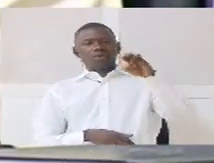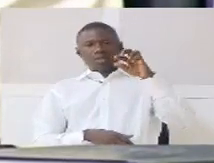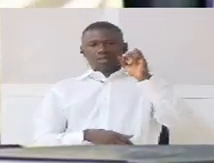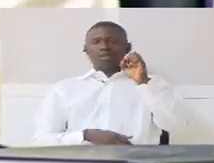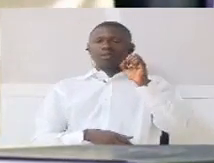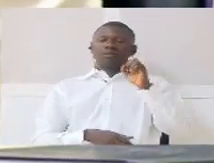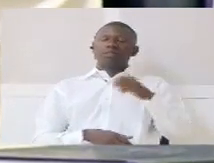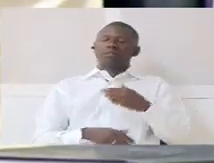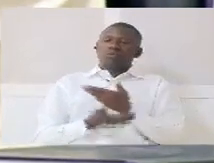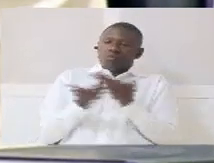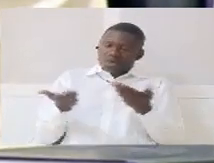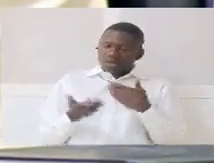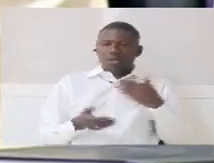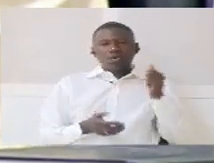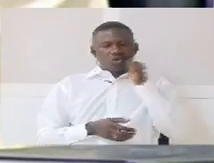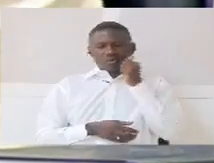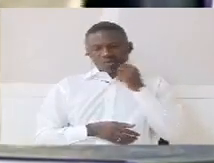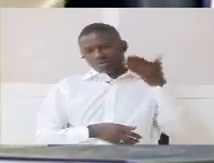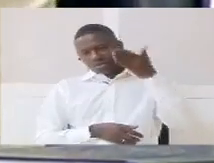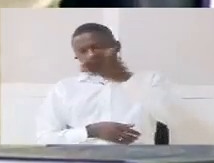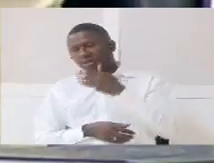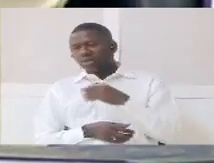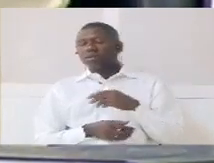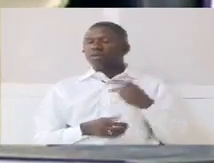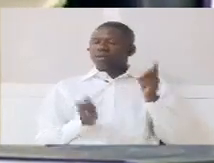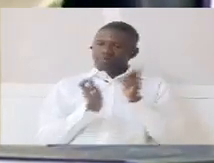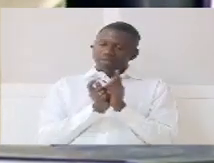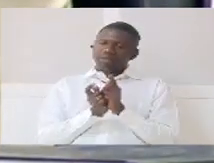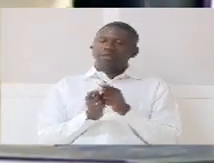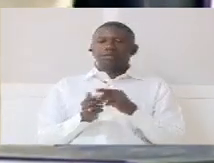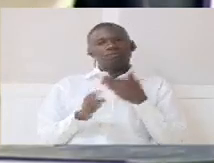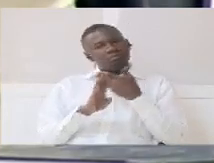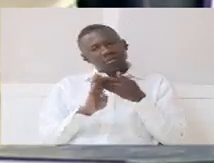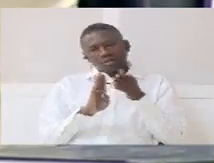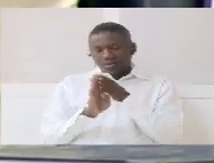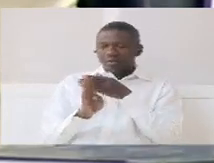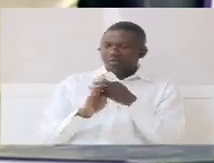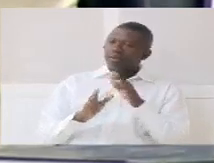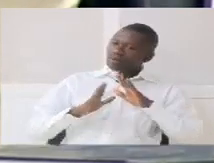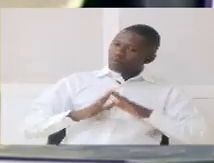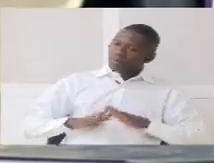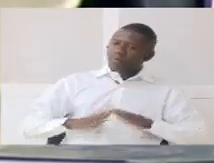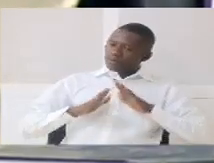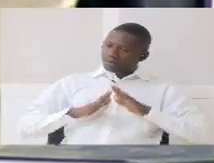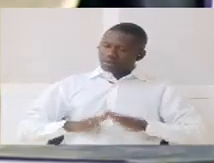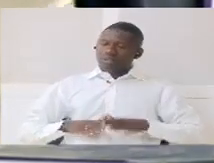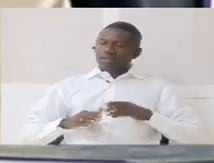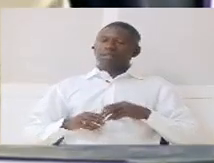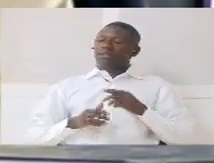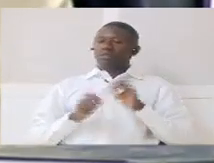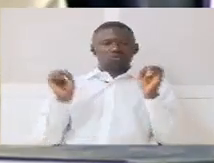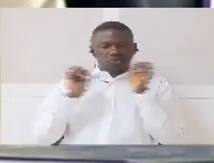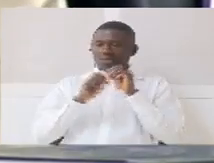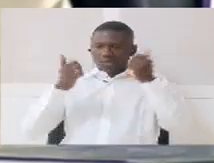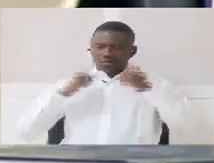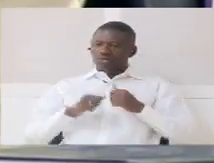this is why I always go to her when I go to Katong. I'll give her a free mind. I'll tell him that Omar is okay. Omar